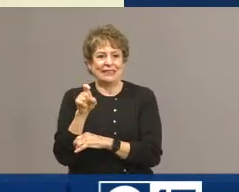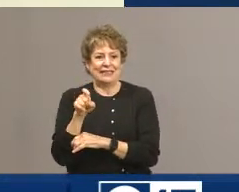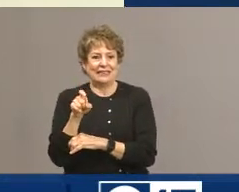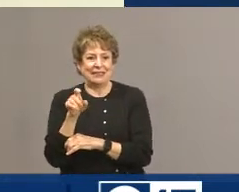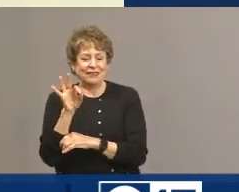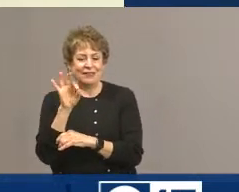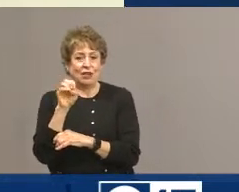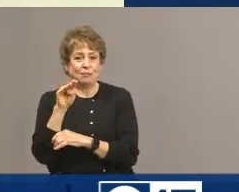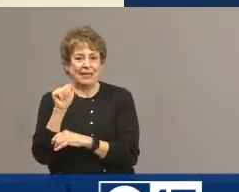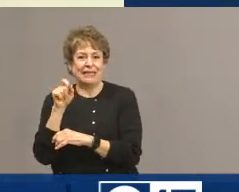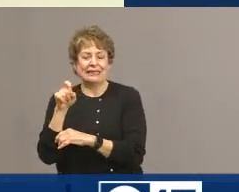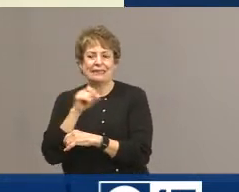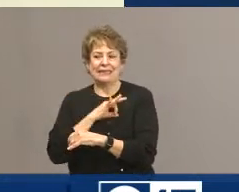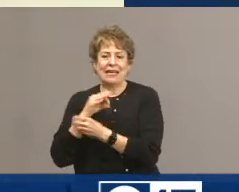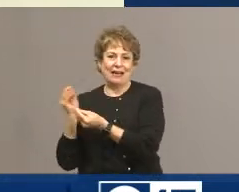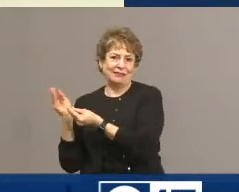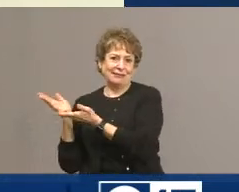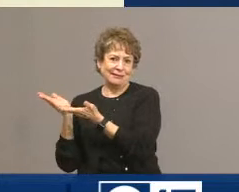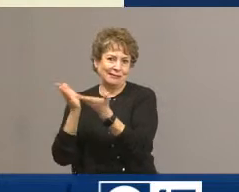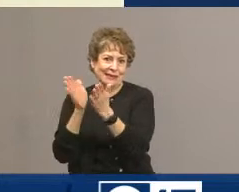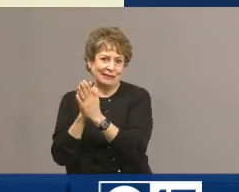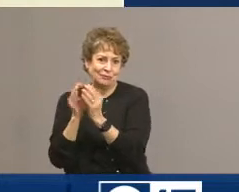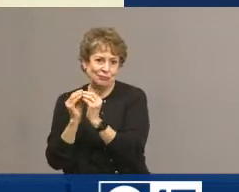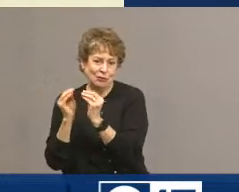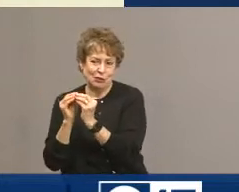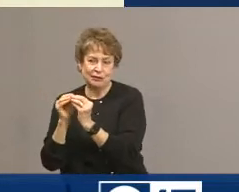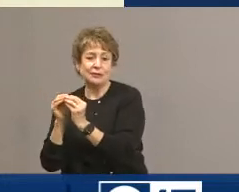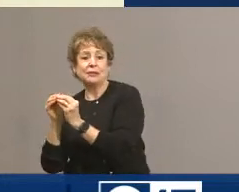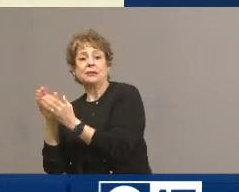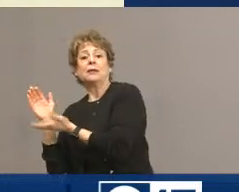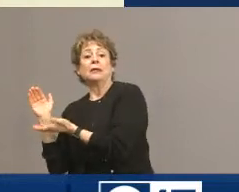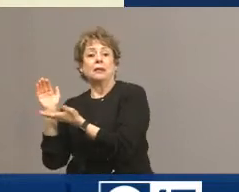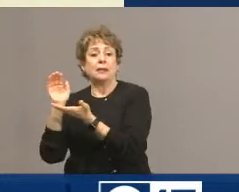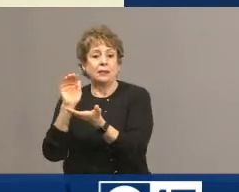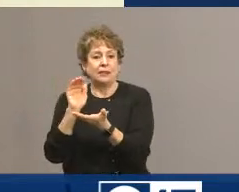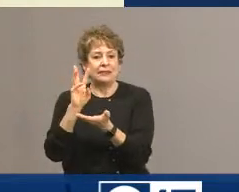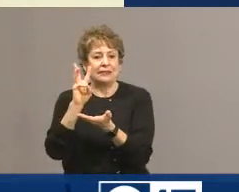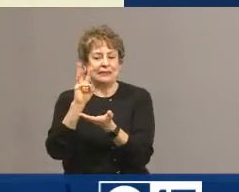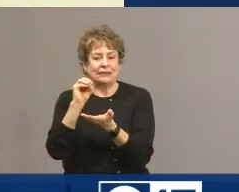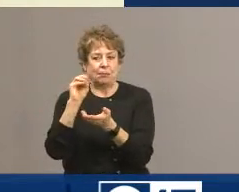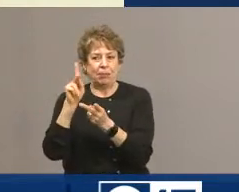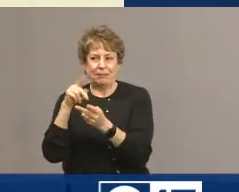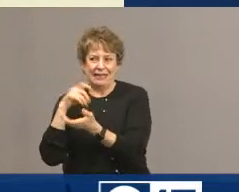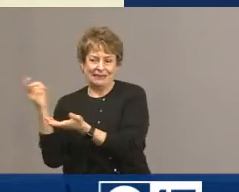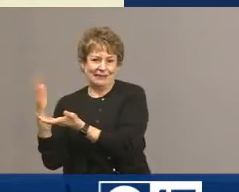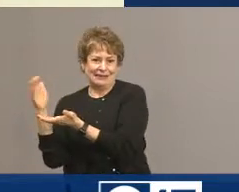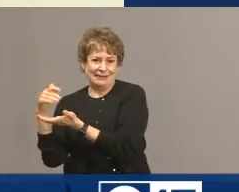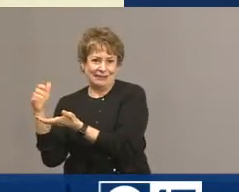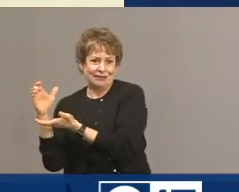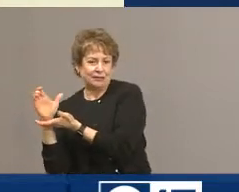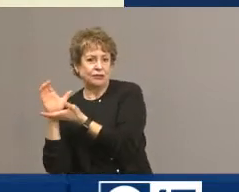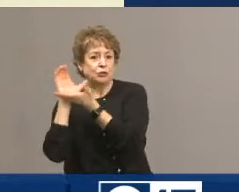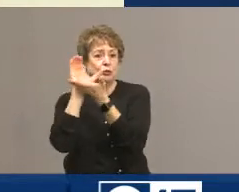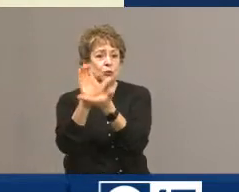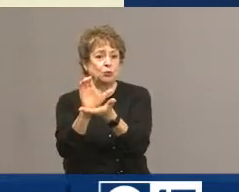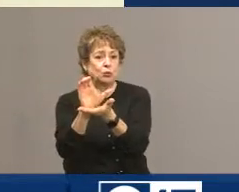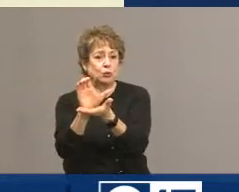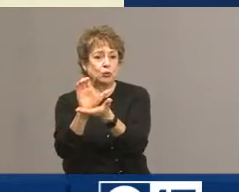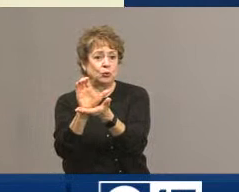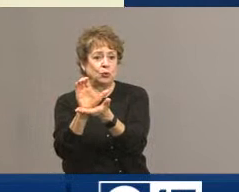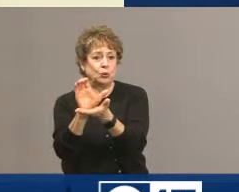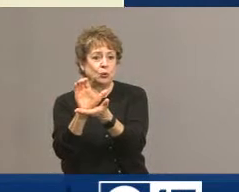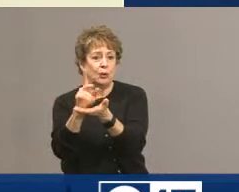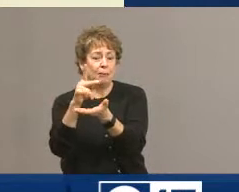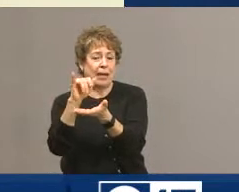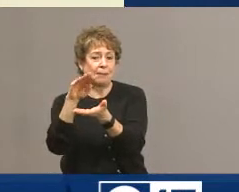of about 60 total personnel to Pima County and to Yuma County to deploy into our hospital systems between